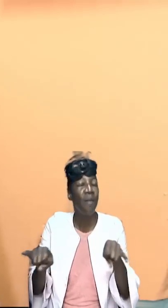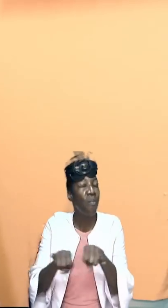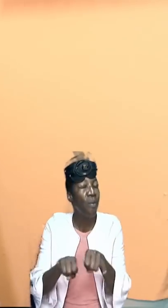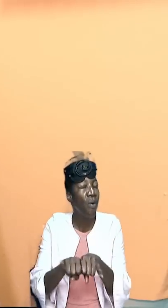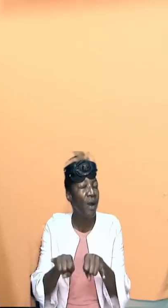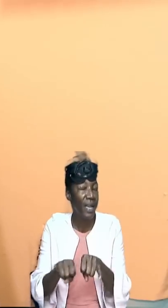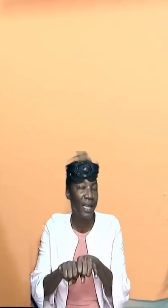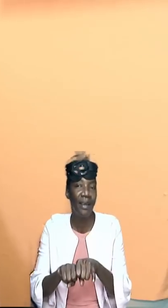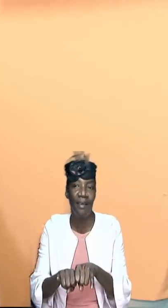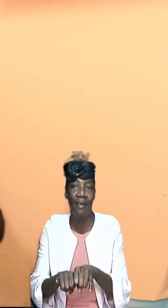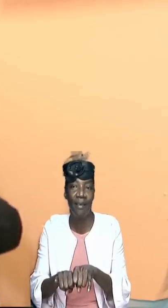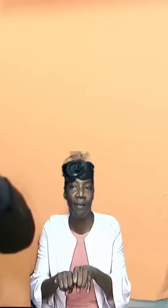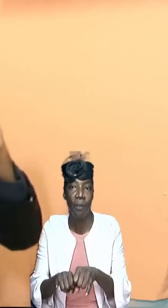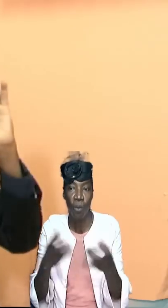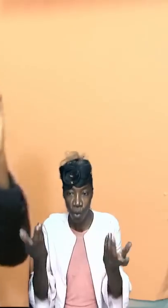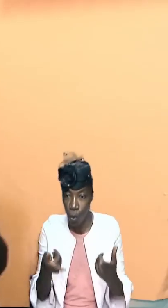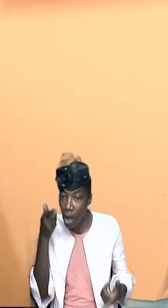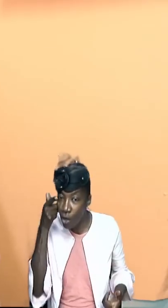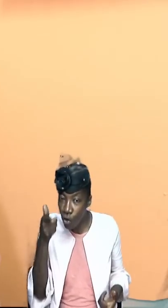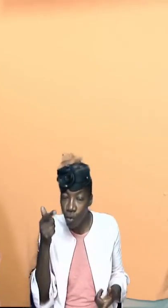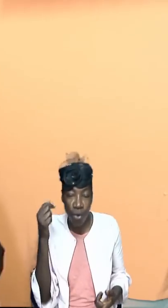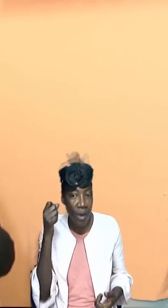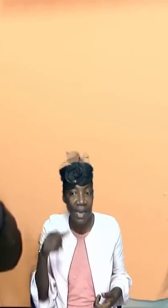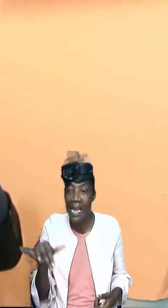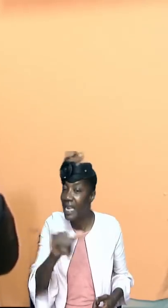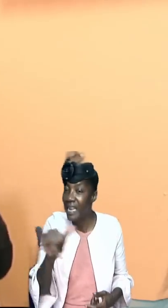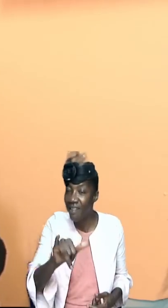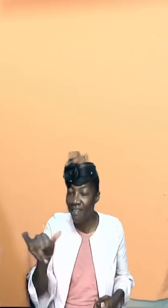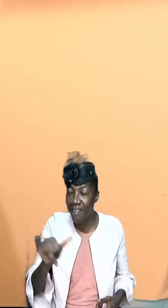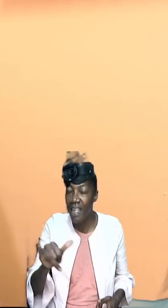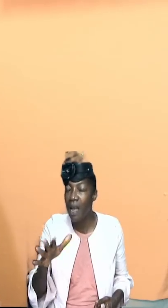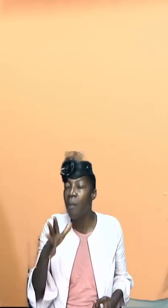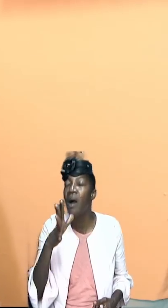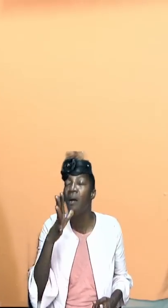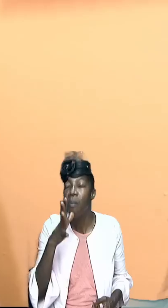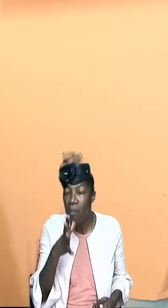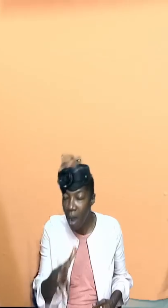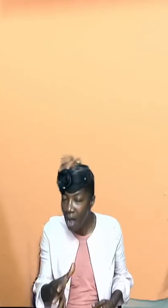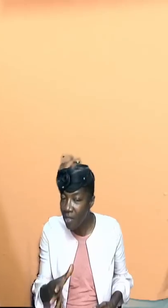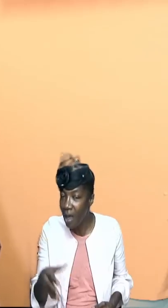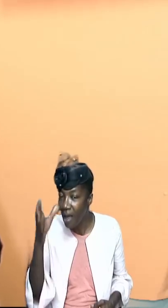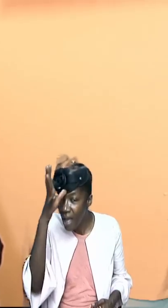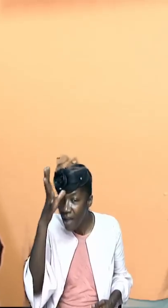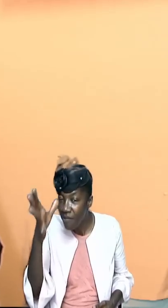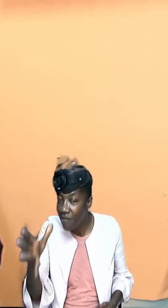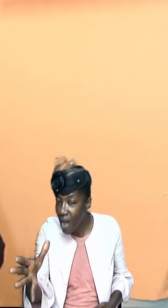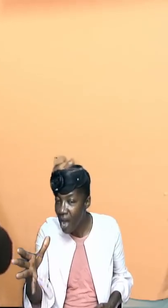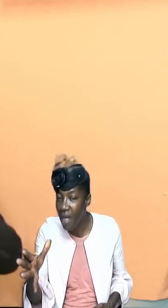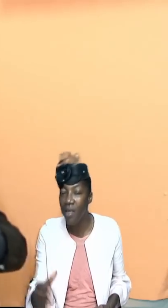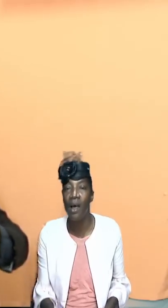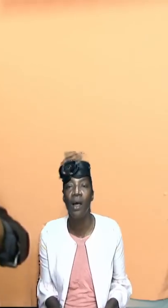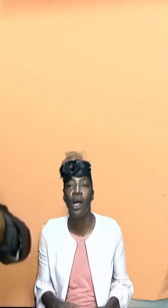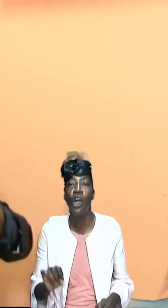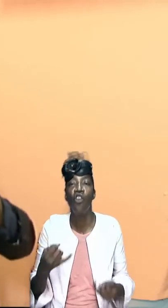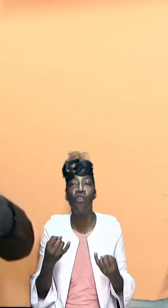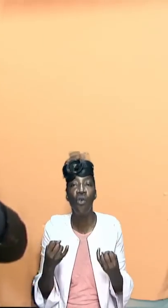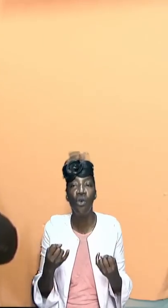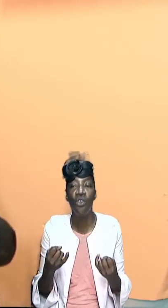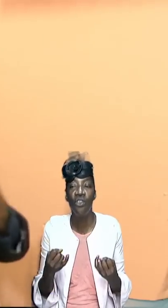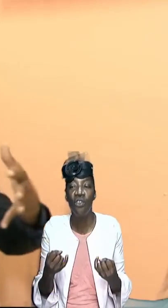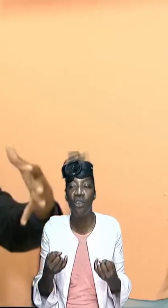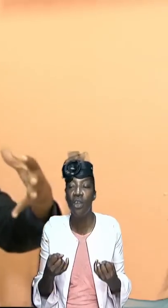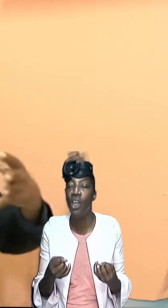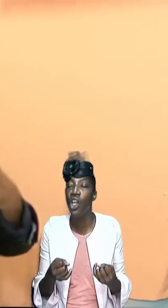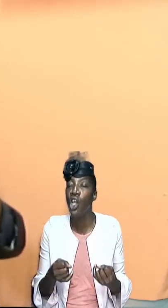to understand that. It is the same mother and the same father, but just based on